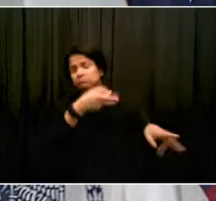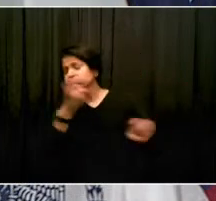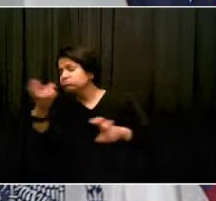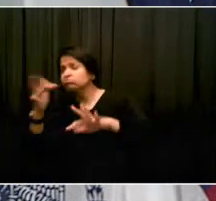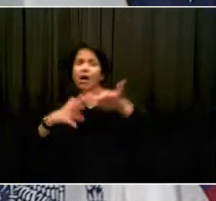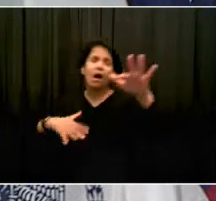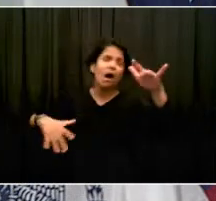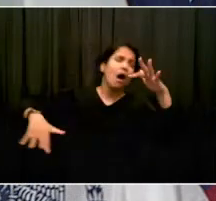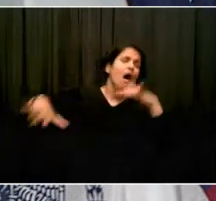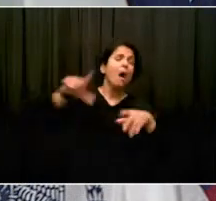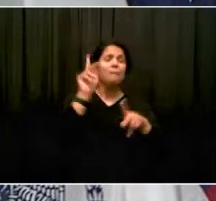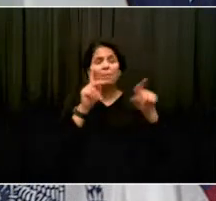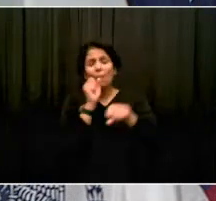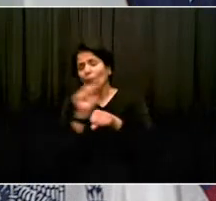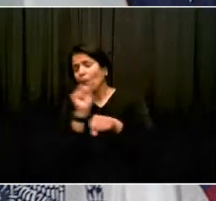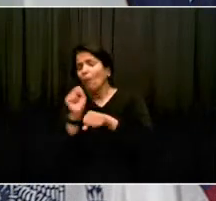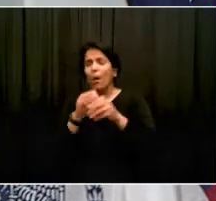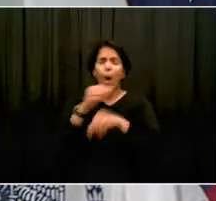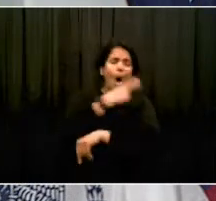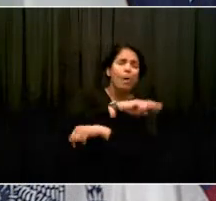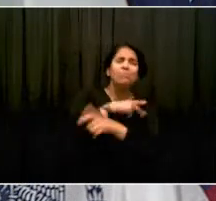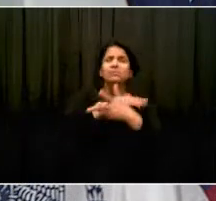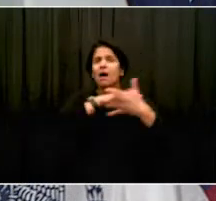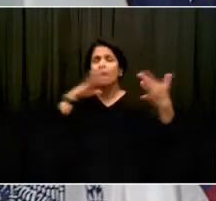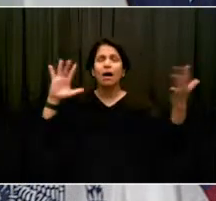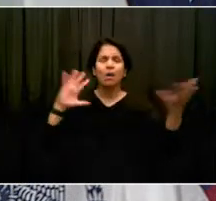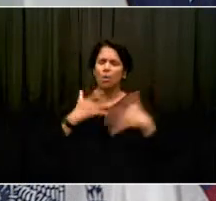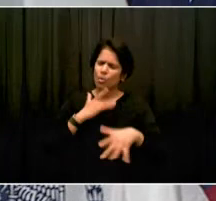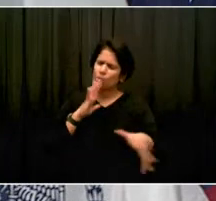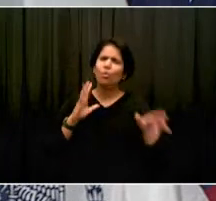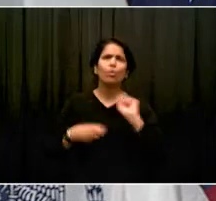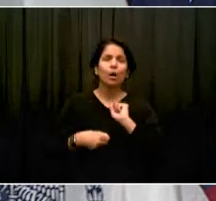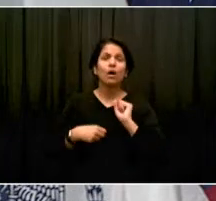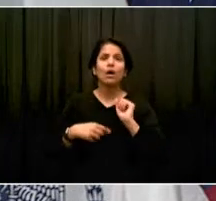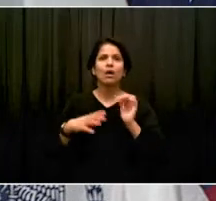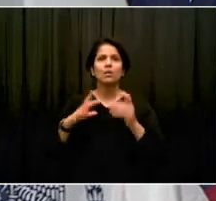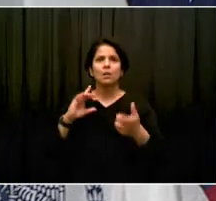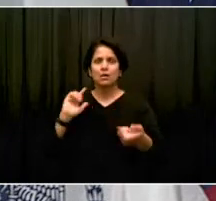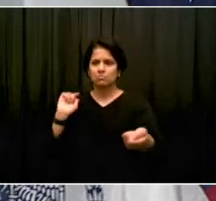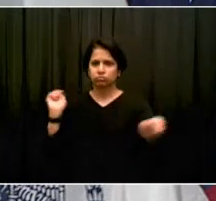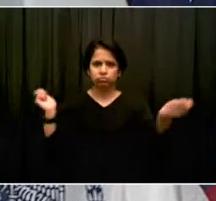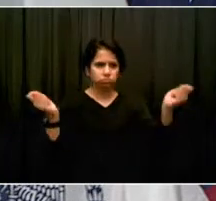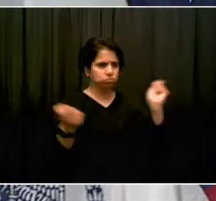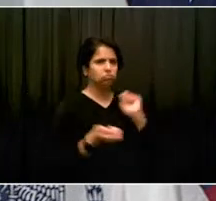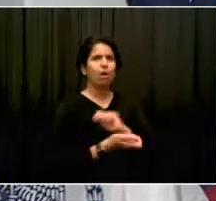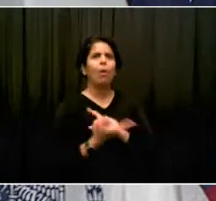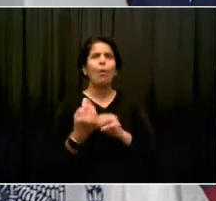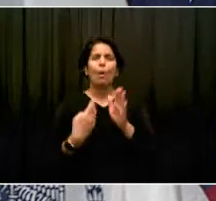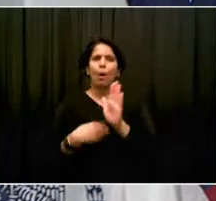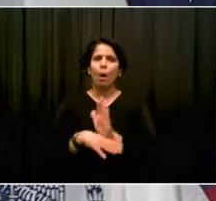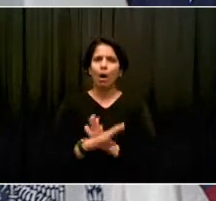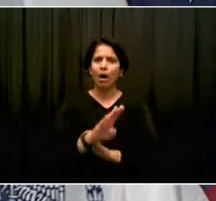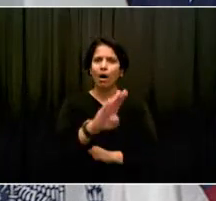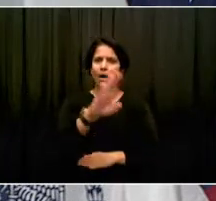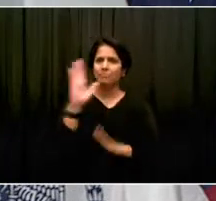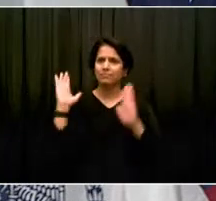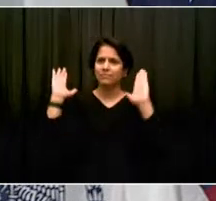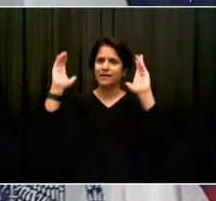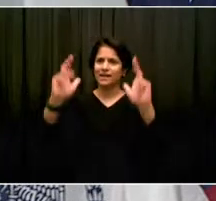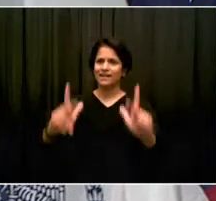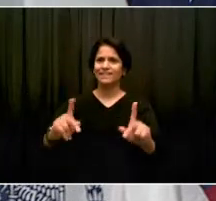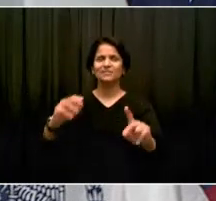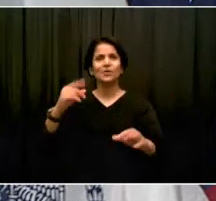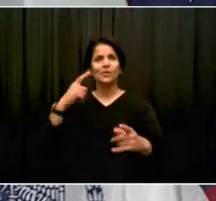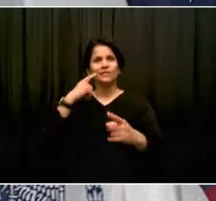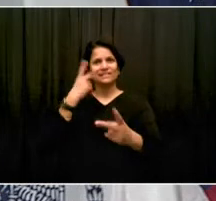always say? What I see every day is the vast majority of New Yorkers out there doing the right thing, doing the hard work, sticking with it, helping each